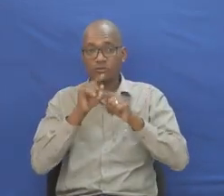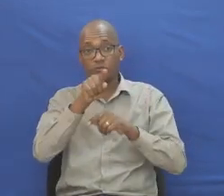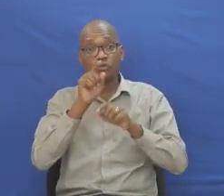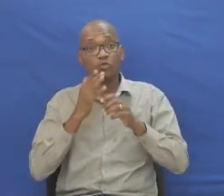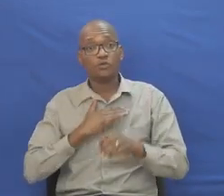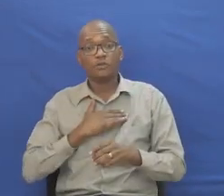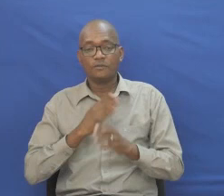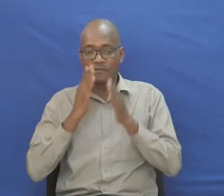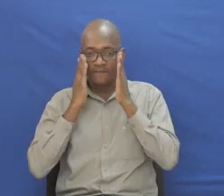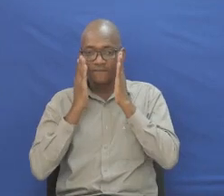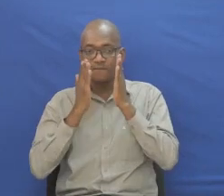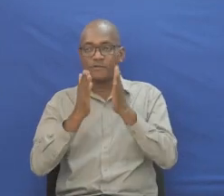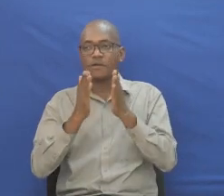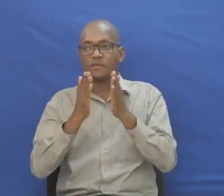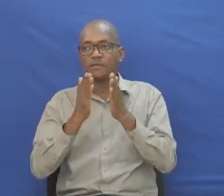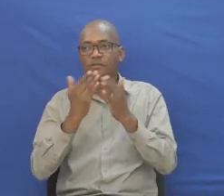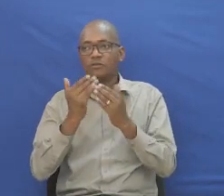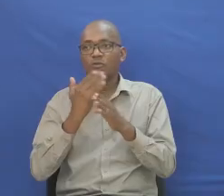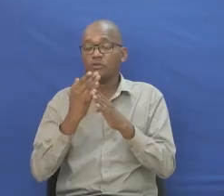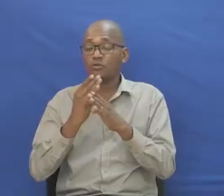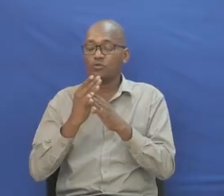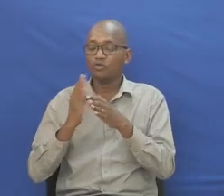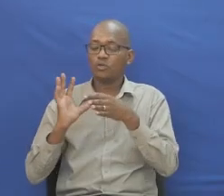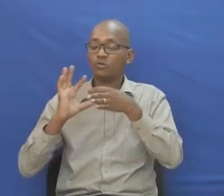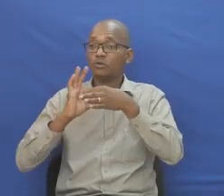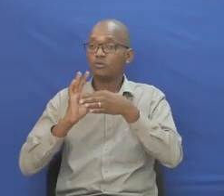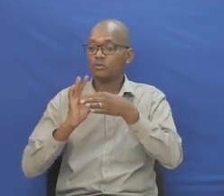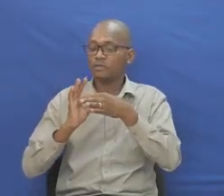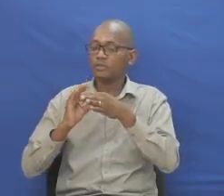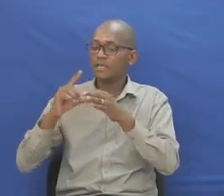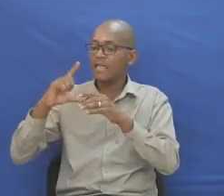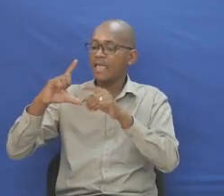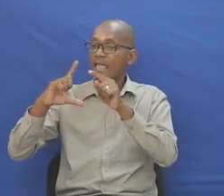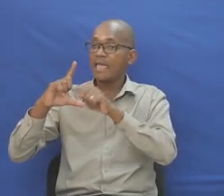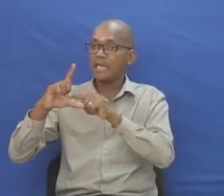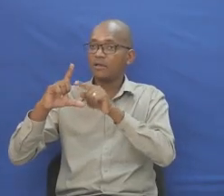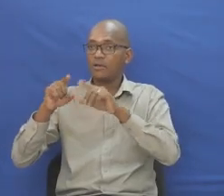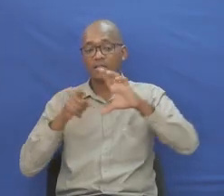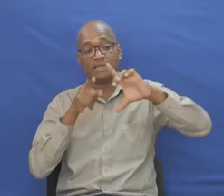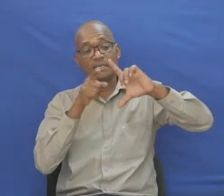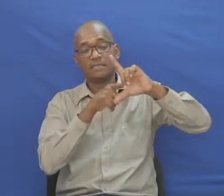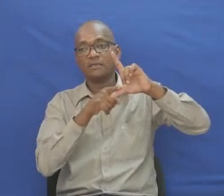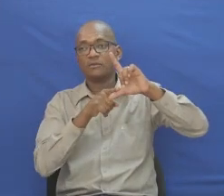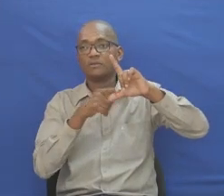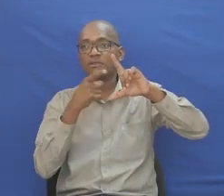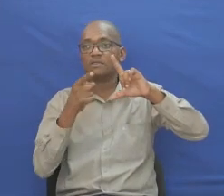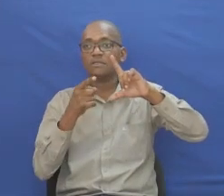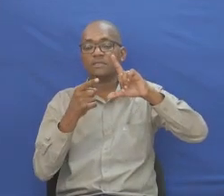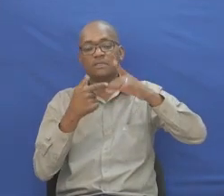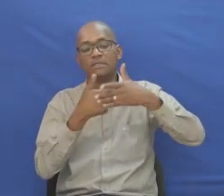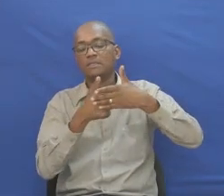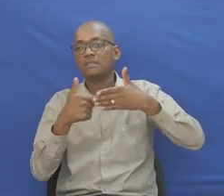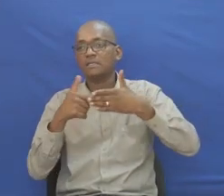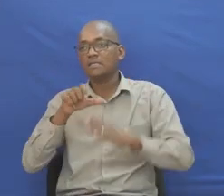it is the one which includes this angle, the opposite side, and hypotenuse, which is known as sine. Sine of our